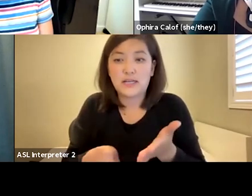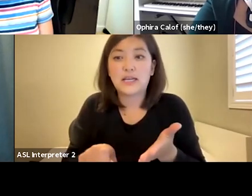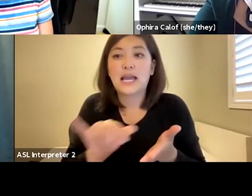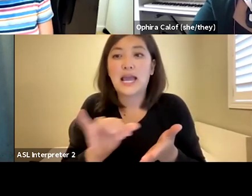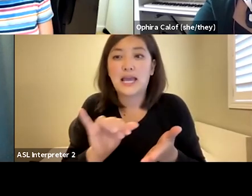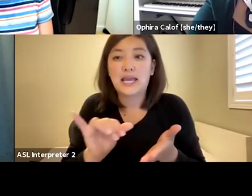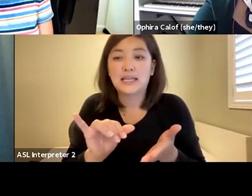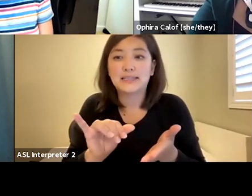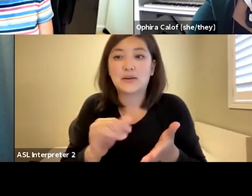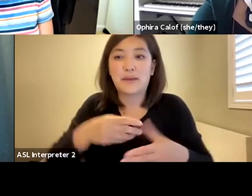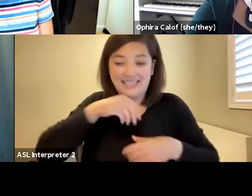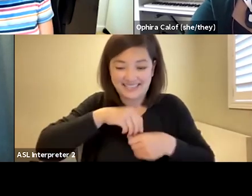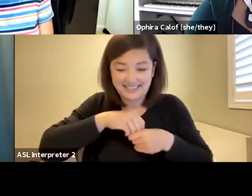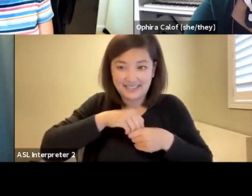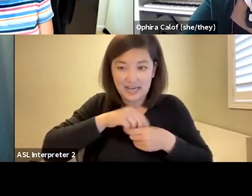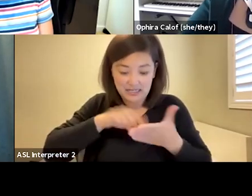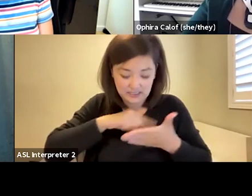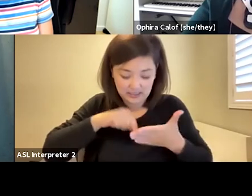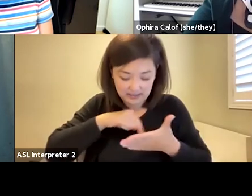my inner critic /